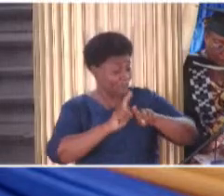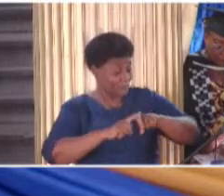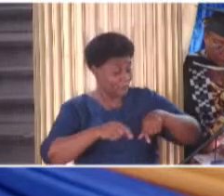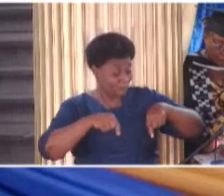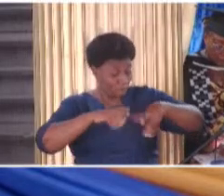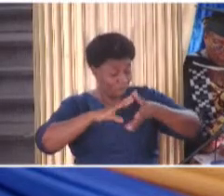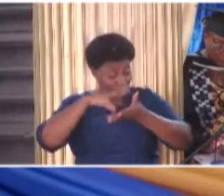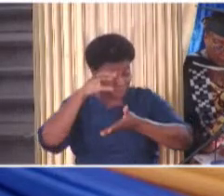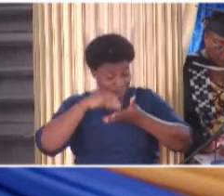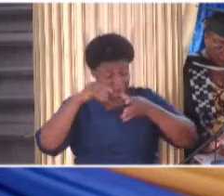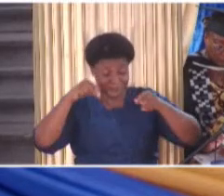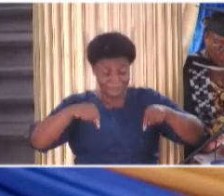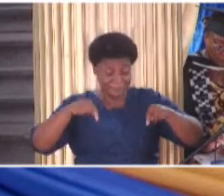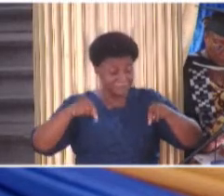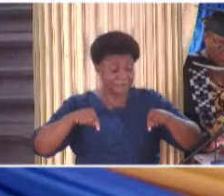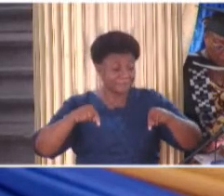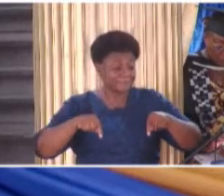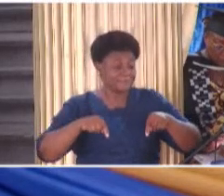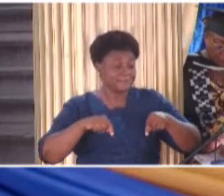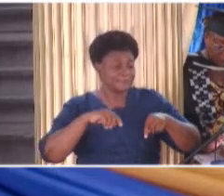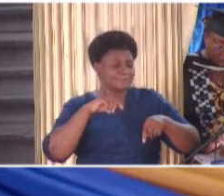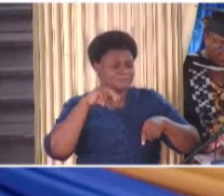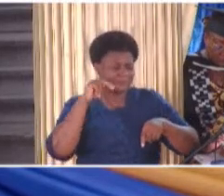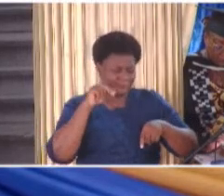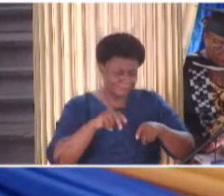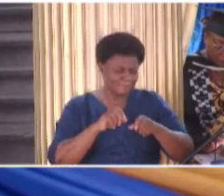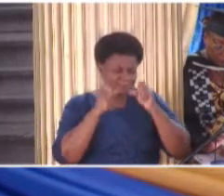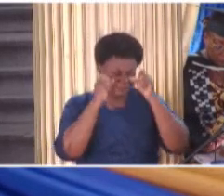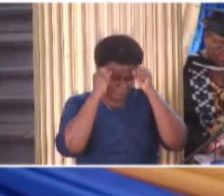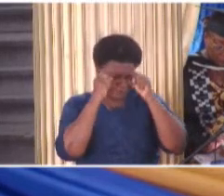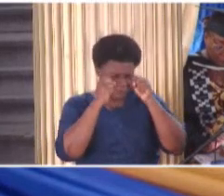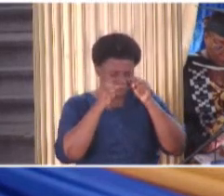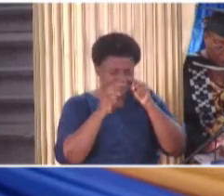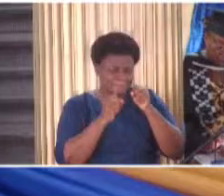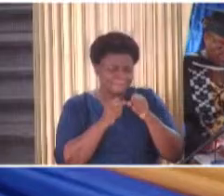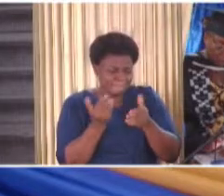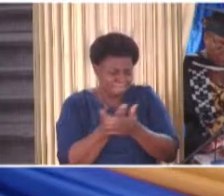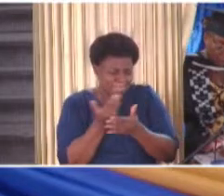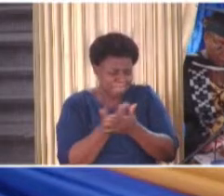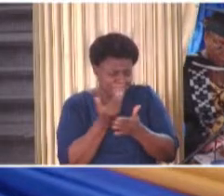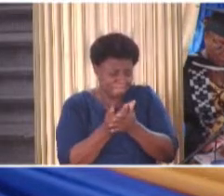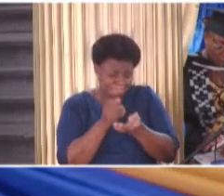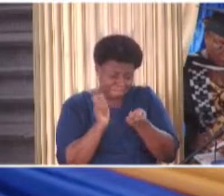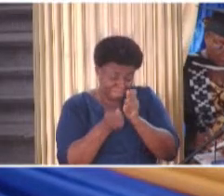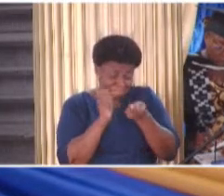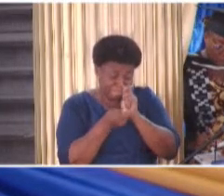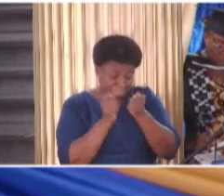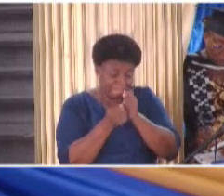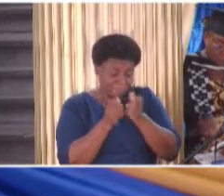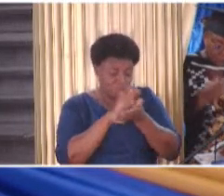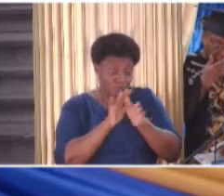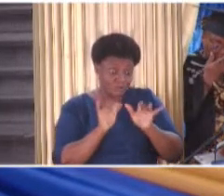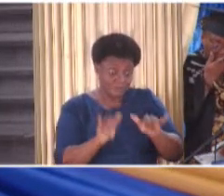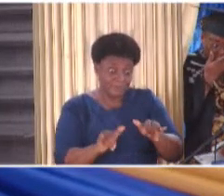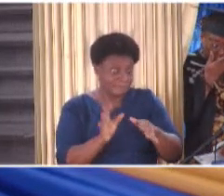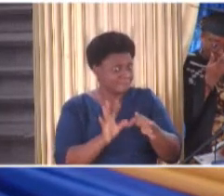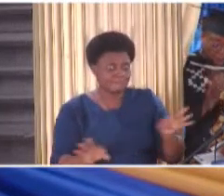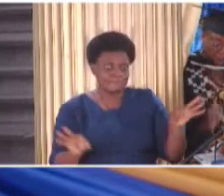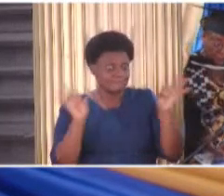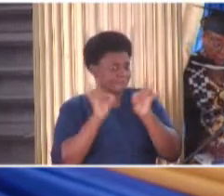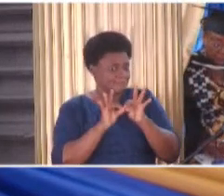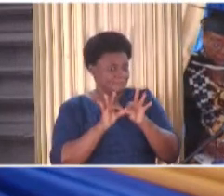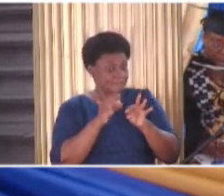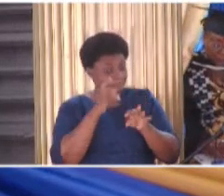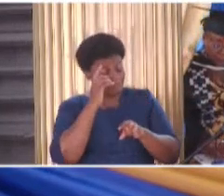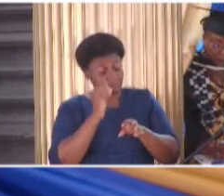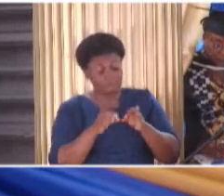today, we need continuous update to remain relevant. Thus, your